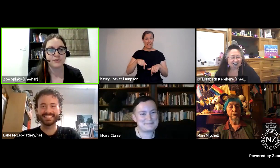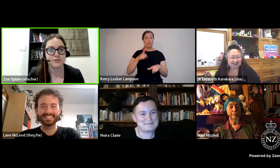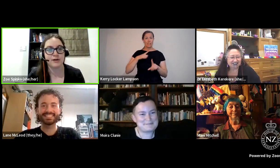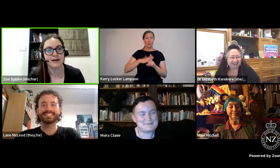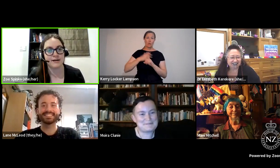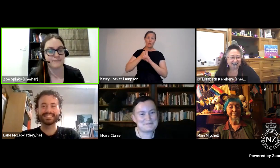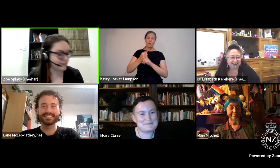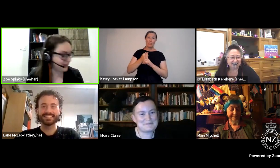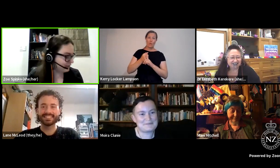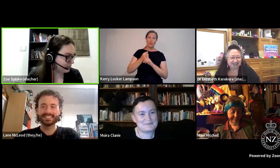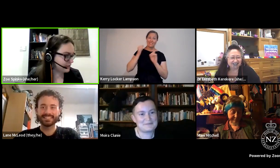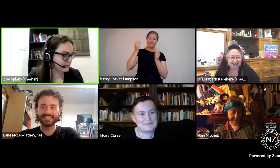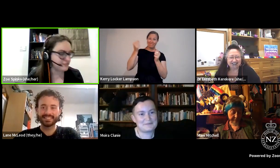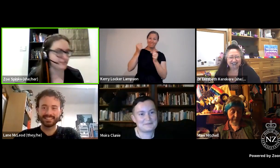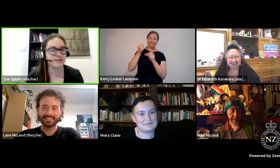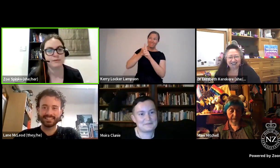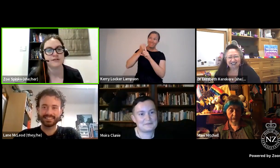So